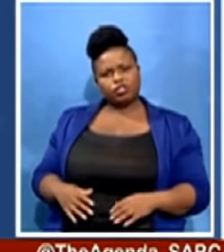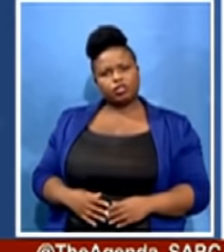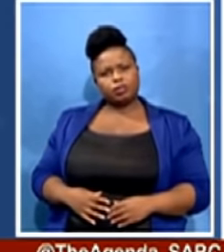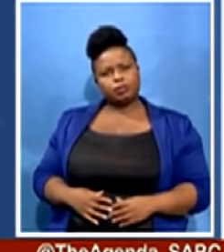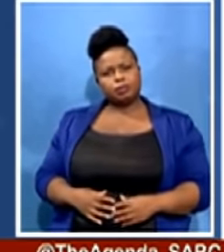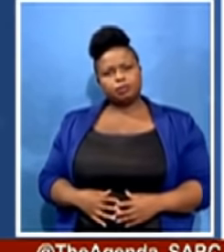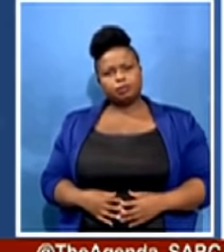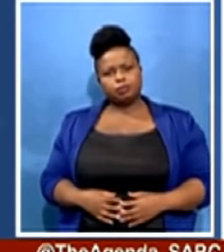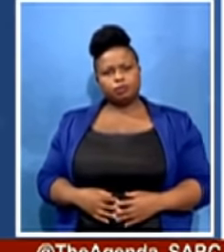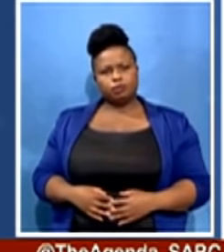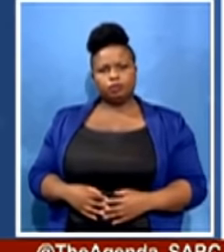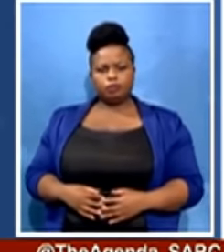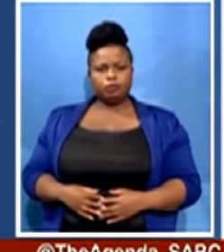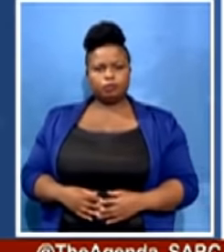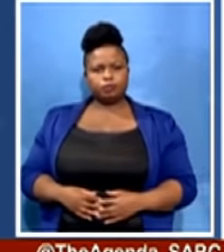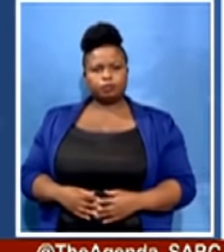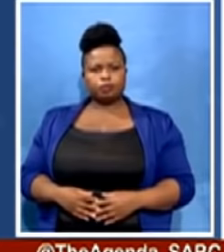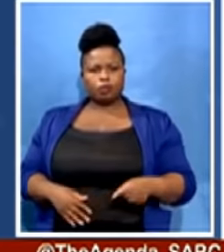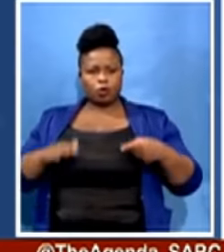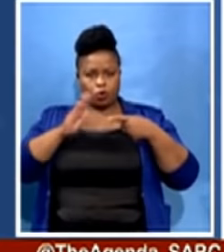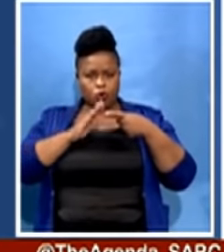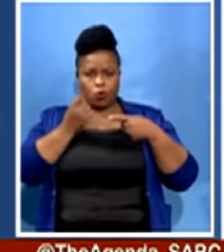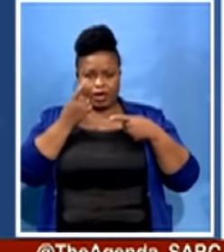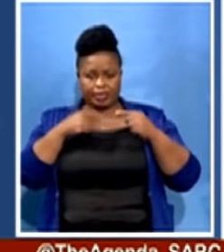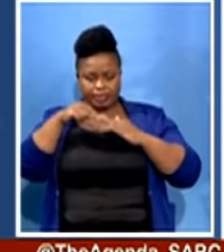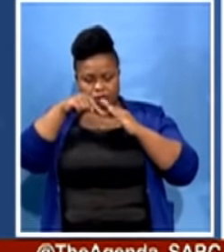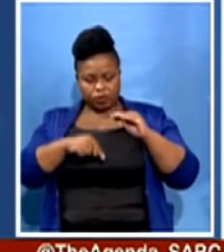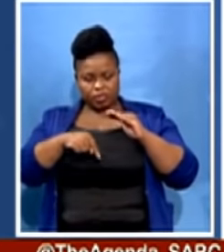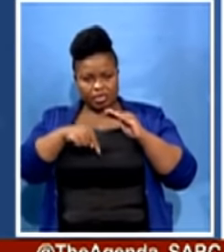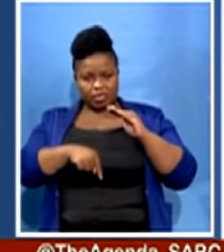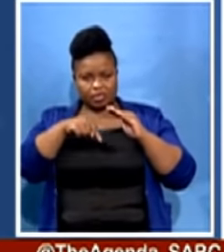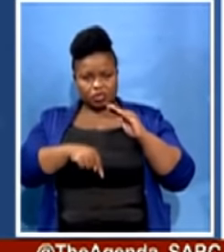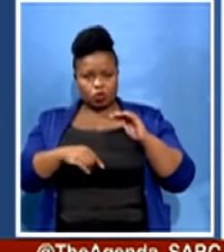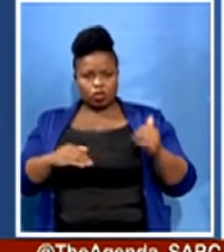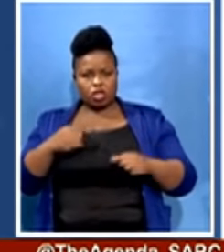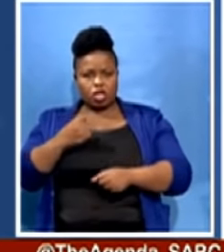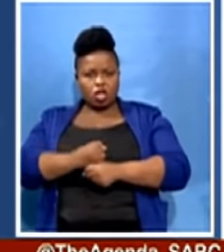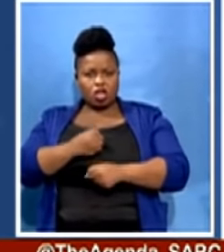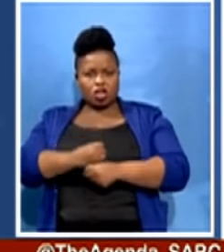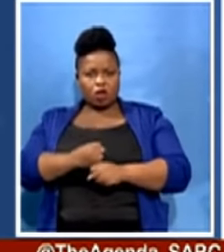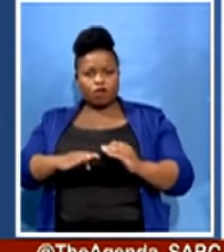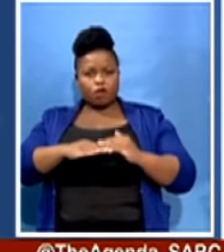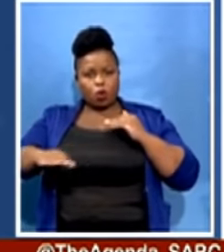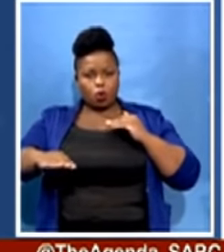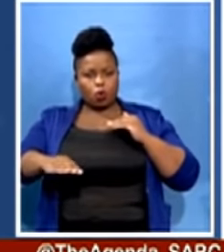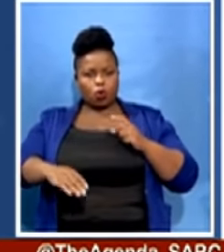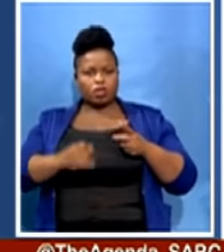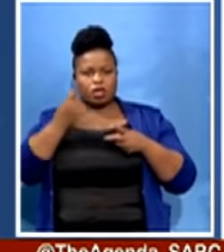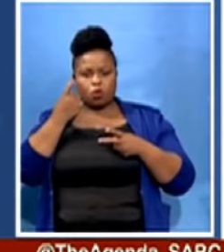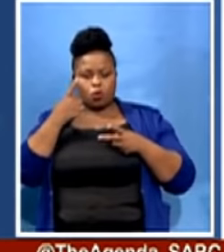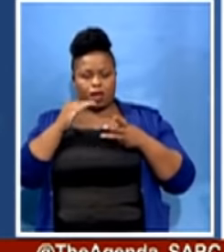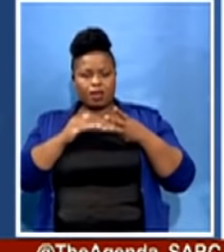One downstairs on the ground floor, and the other on the third floor where our